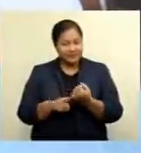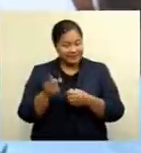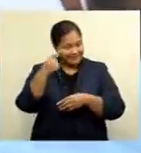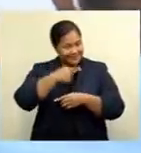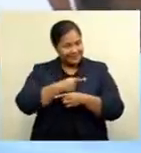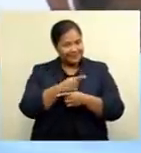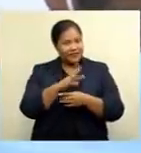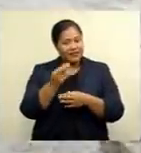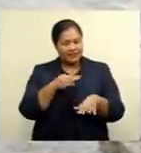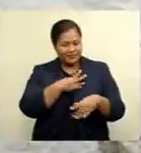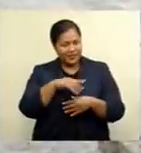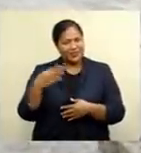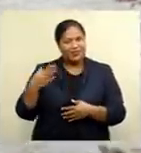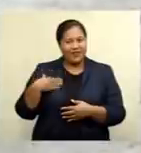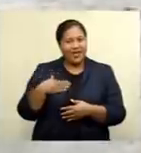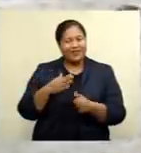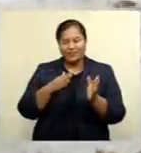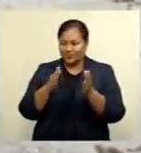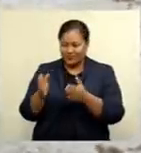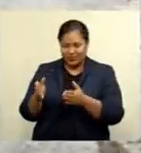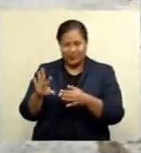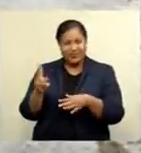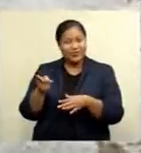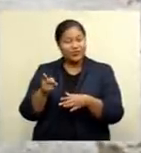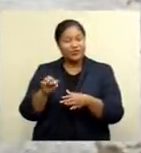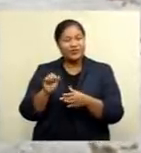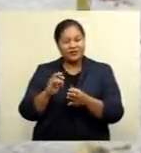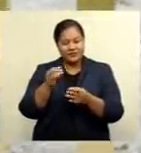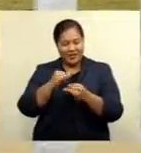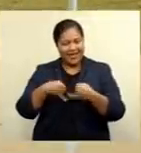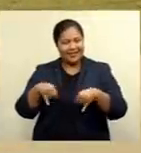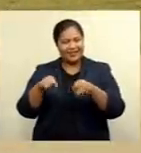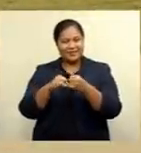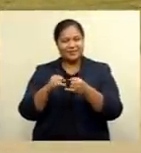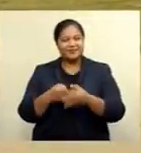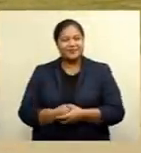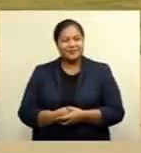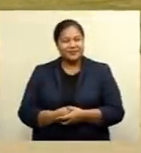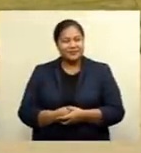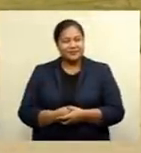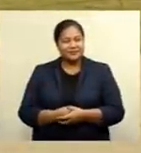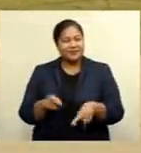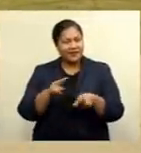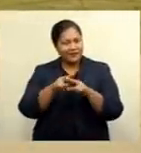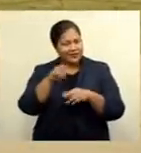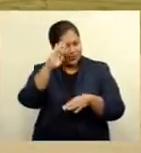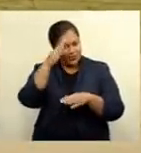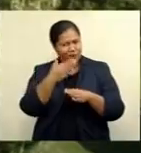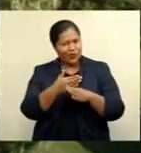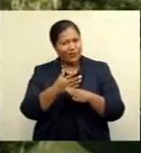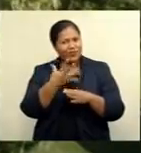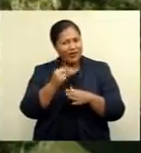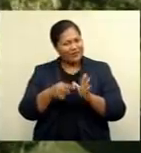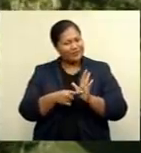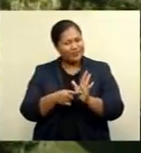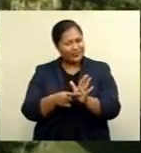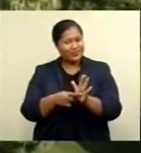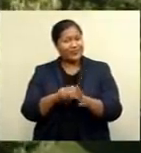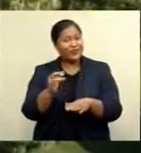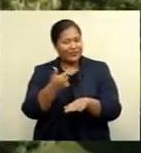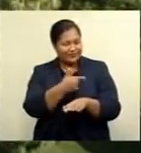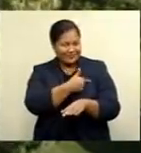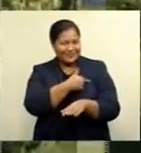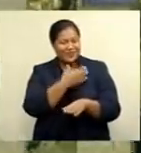In the news tonight, Ministry of Health shifts focus to maritime islands. Fiji hopes to secure recognition of vaccination